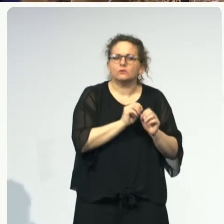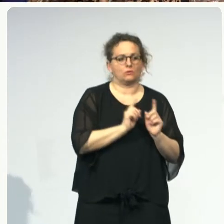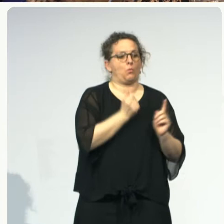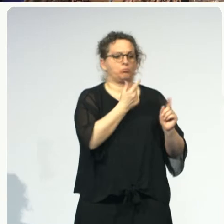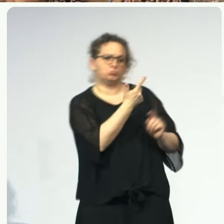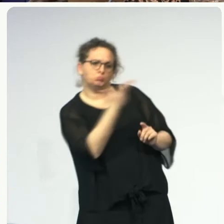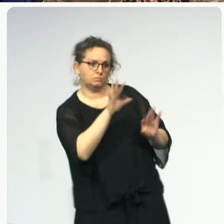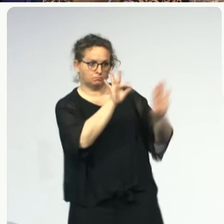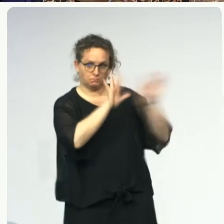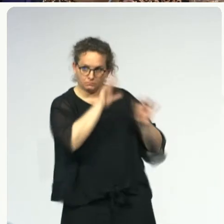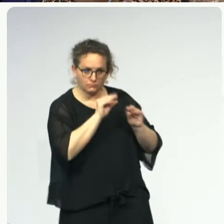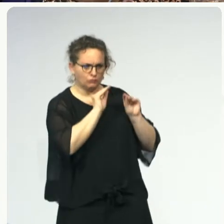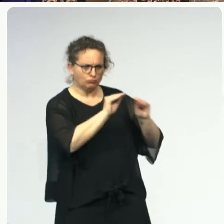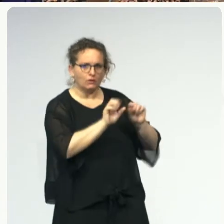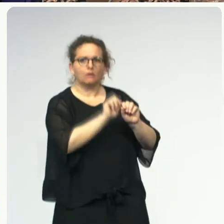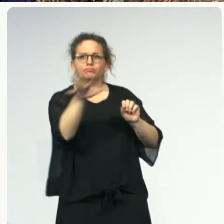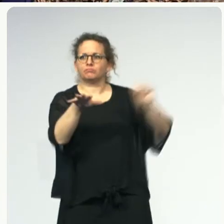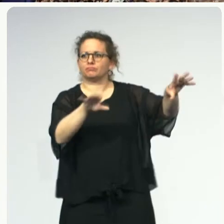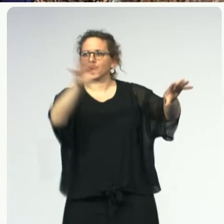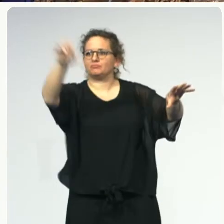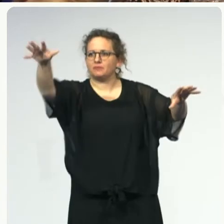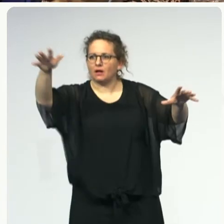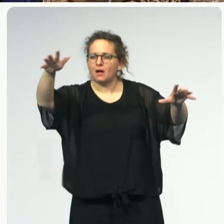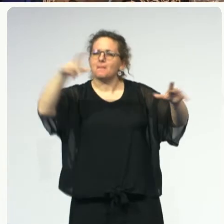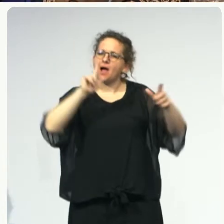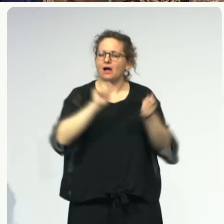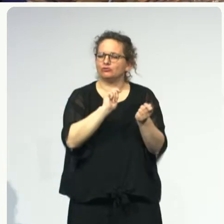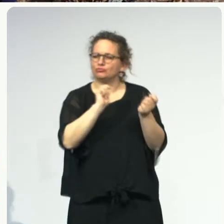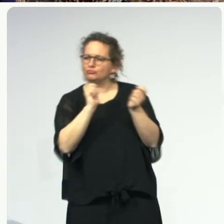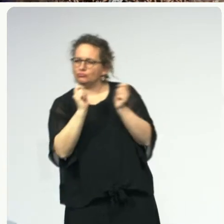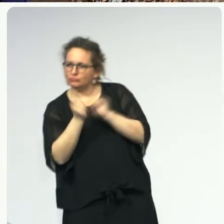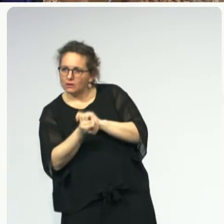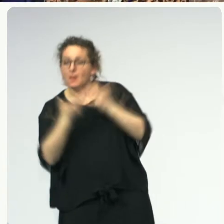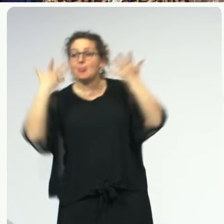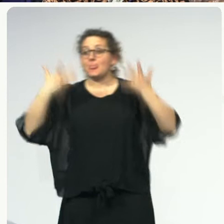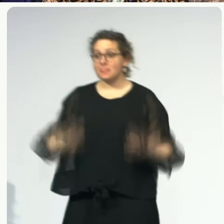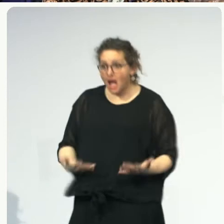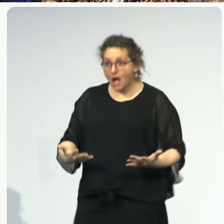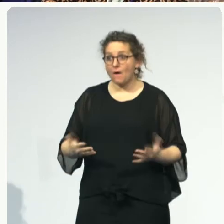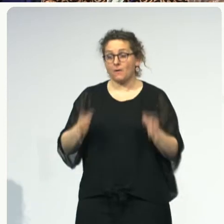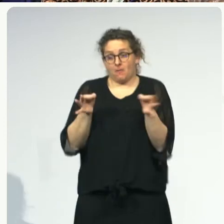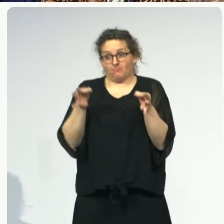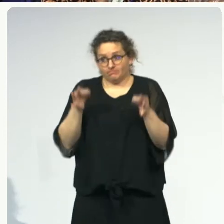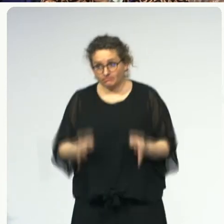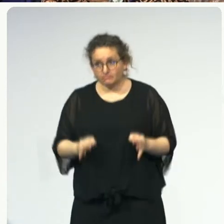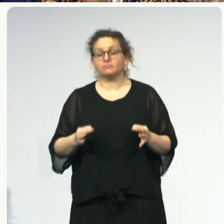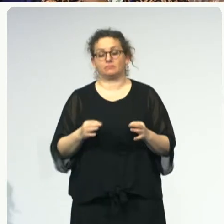effective. But the new approach that we took, the whole school approach, seemed to be effective. And